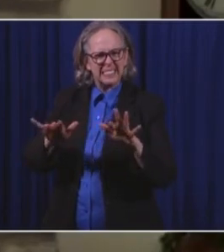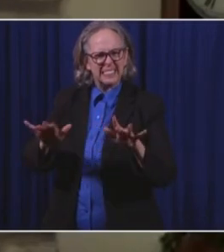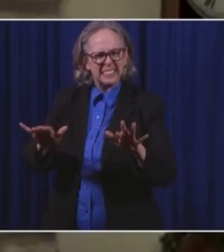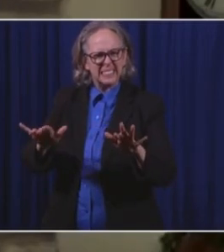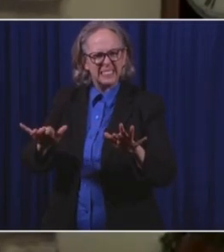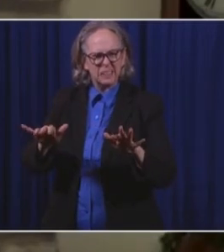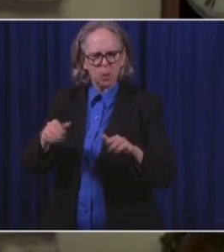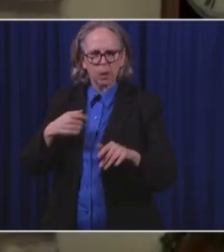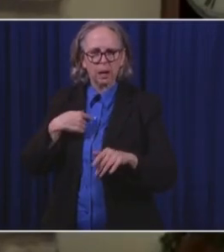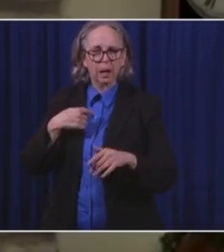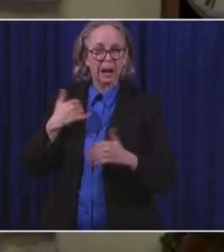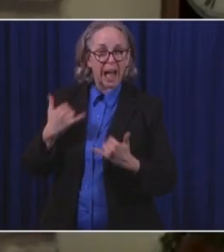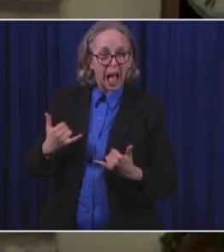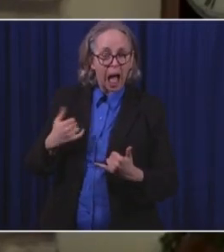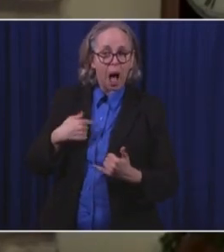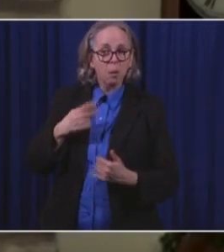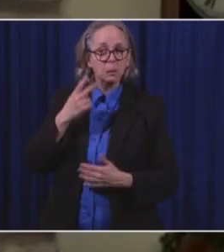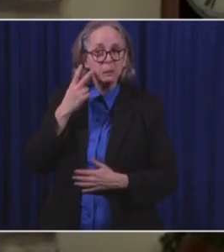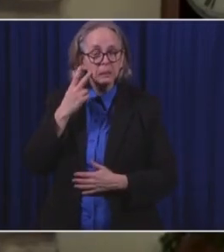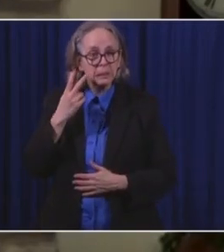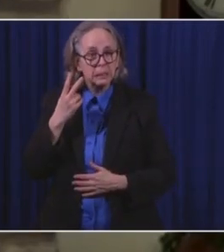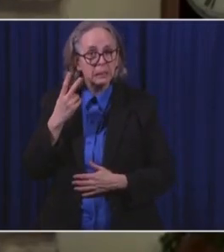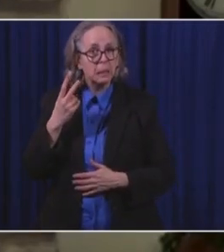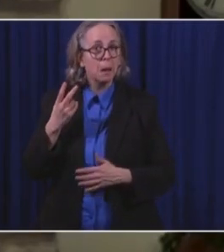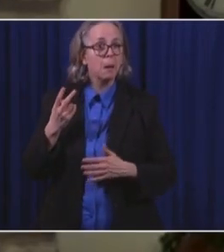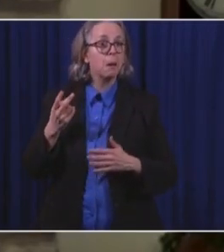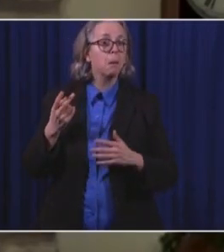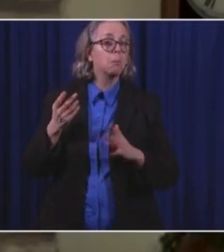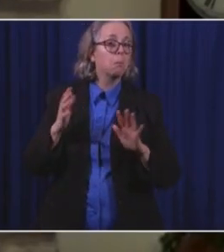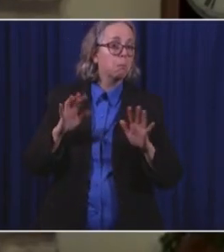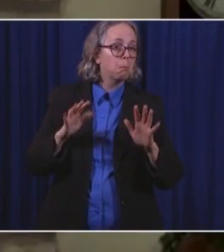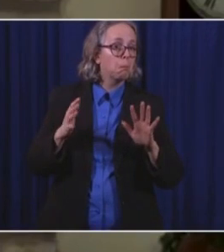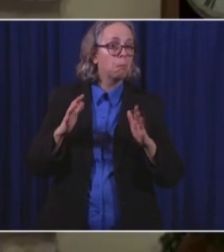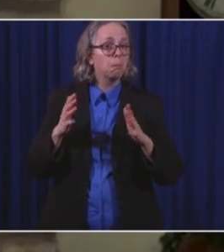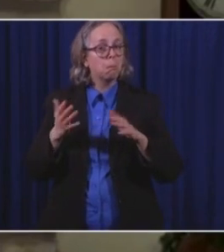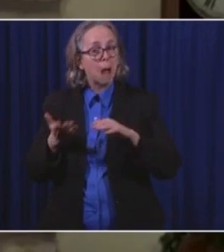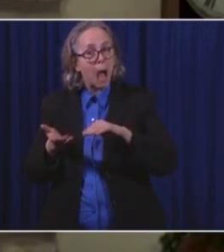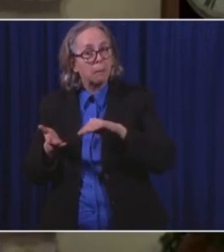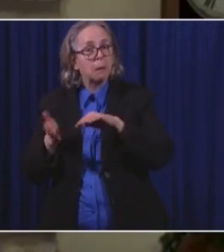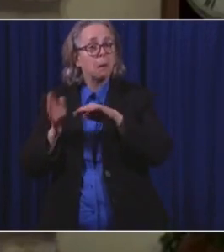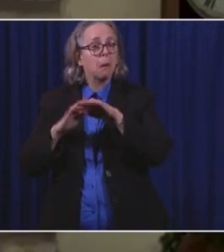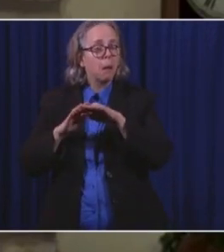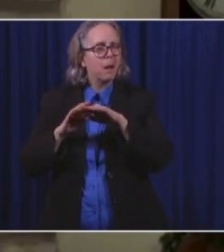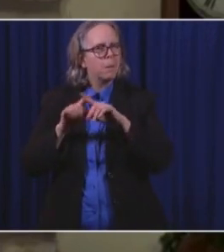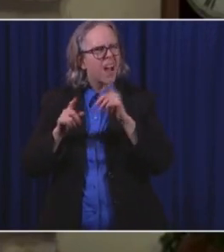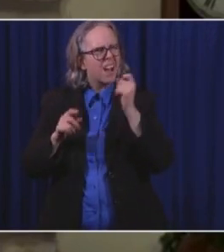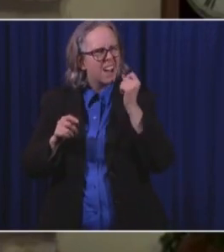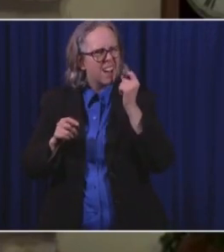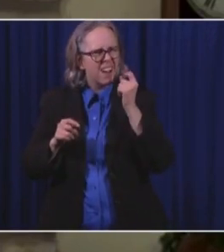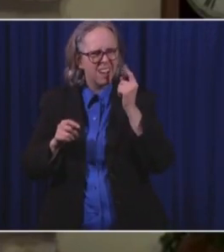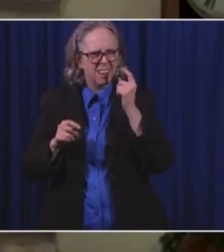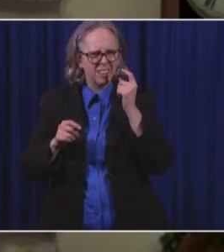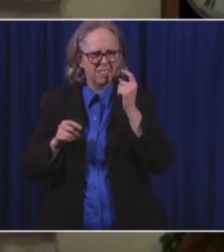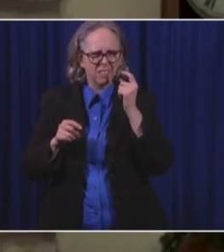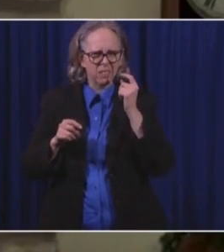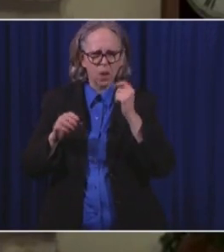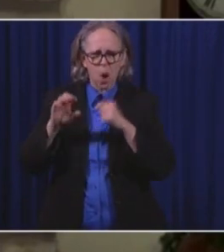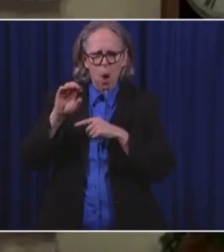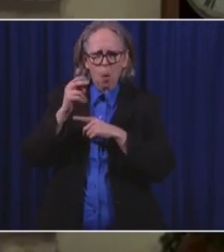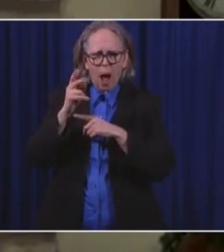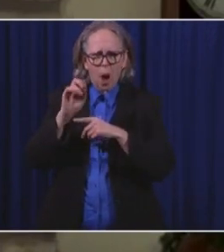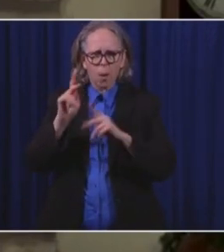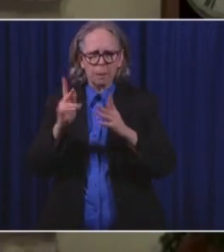but, we're sure that there's more spread there. But Ohioans pulled back, at least in driving, by a third.